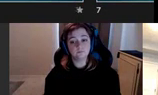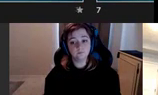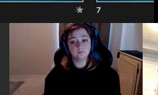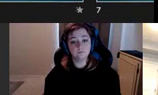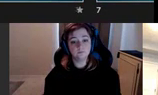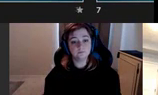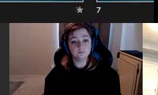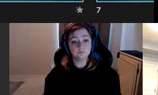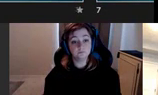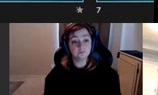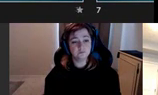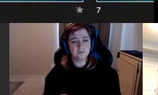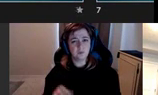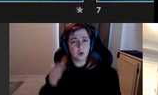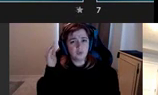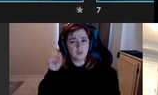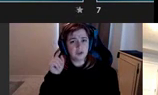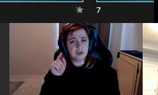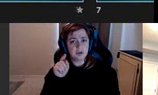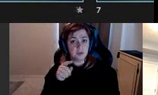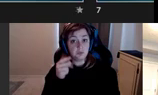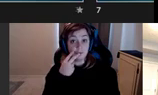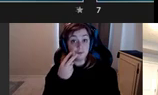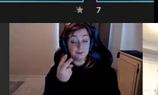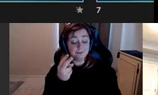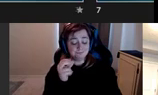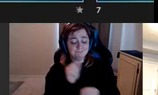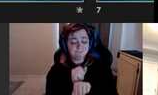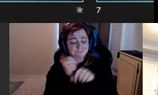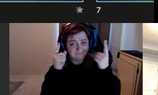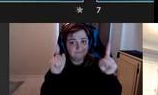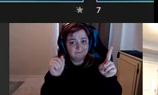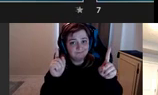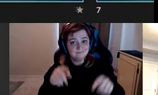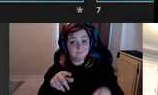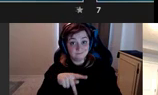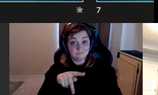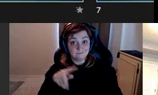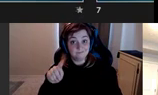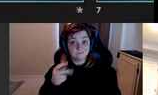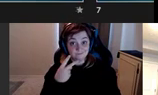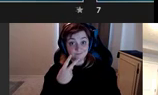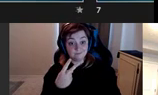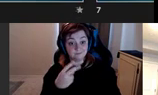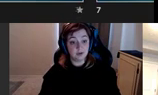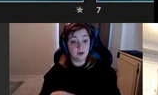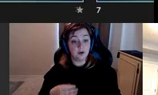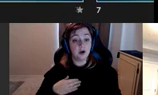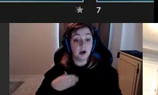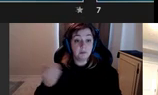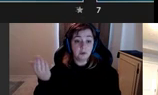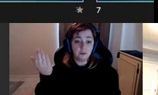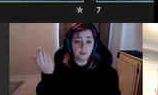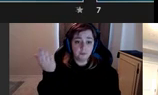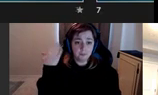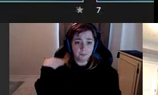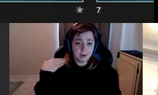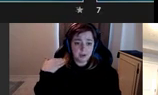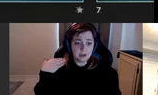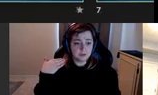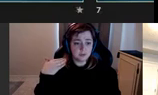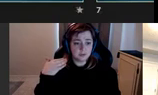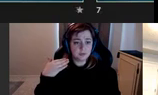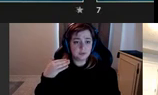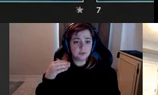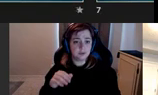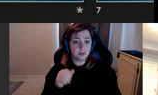Hopefully that is working and you're seeing the PowerPoint. And I'm a foreign correspondent. That was my original